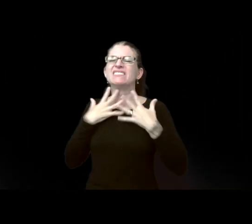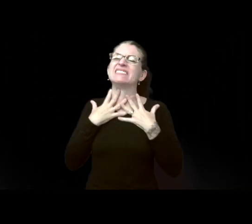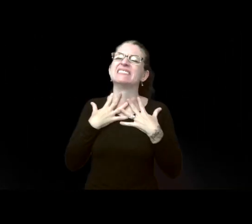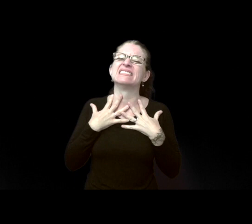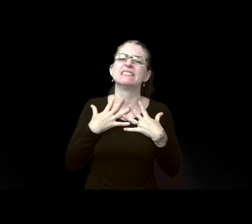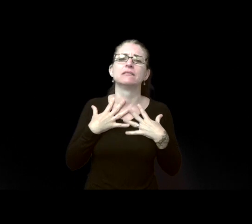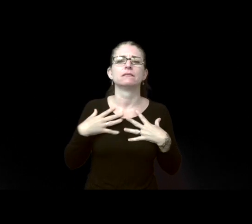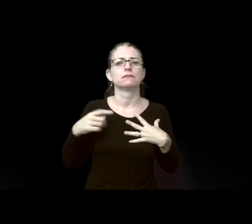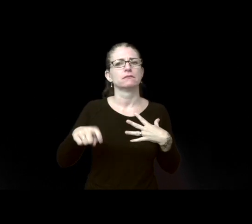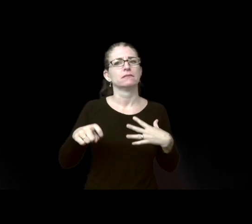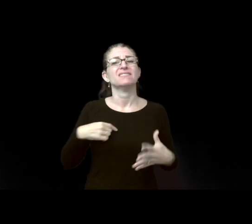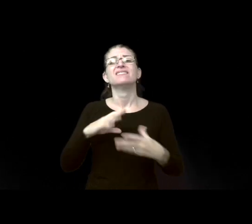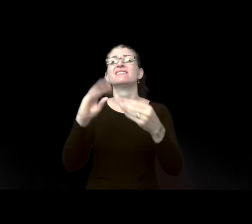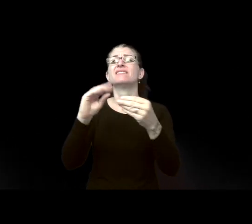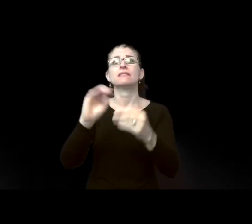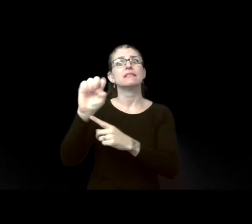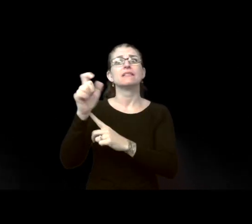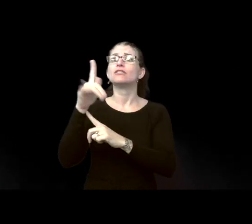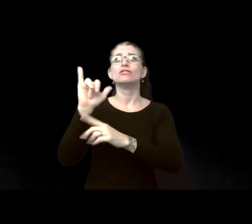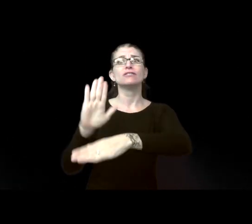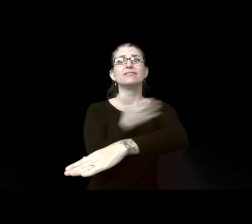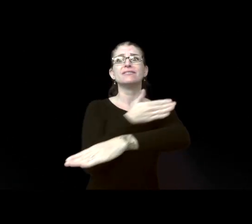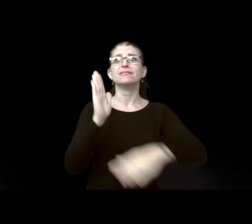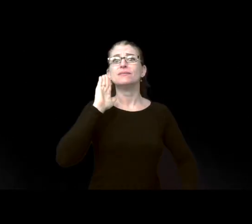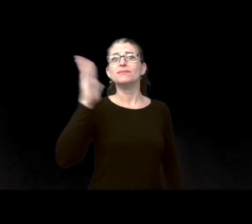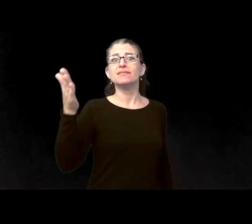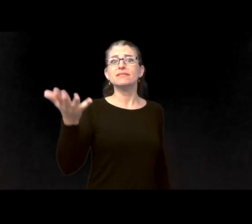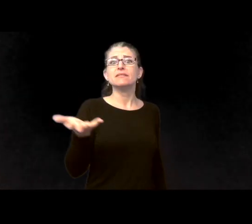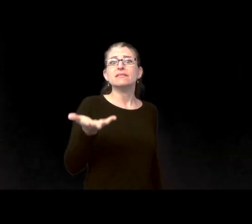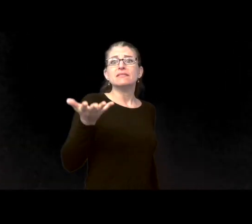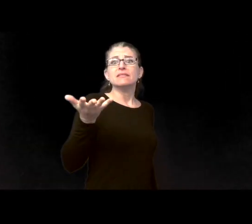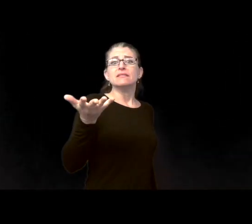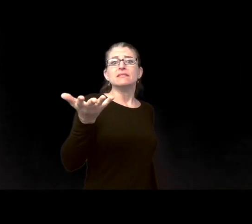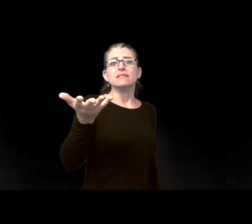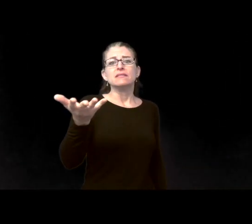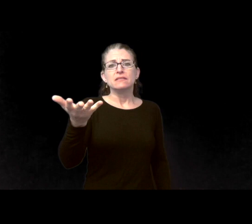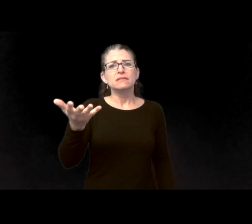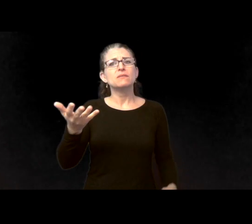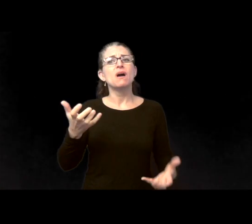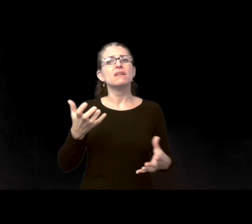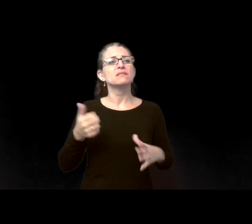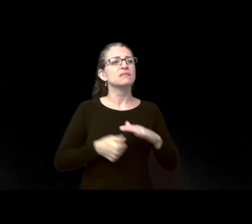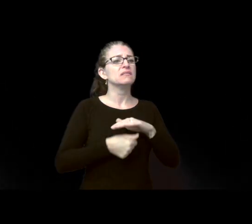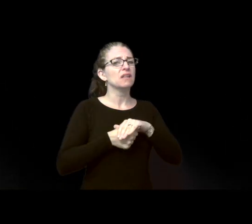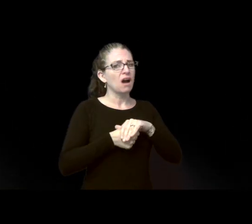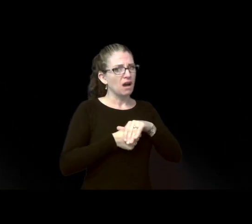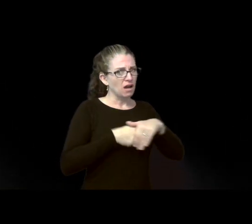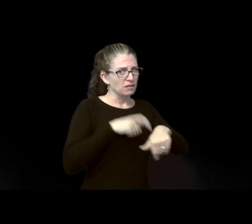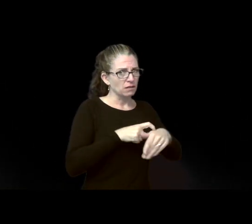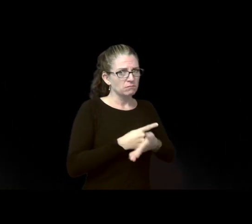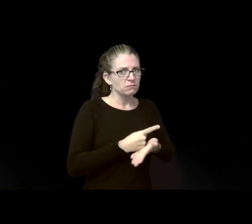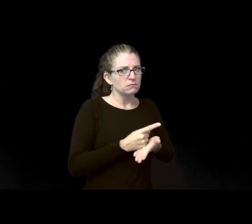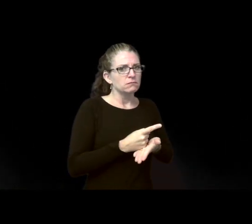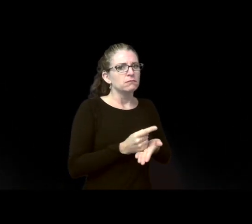try not to come off as desperate as I desperately offer to sing in legit. And I wanna die and the